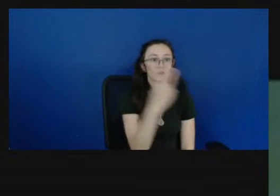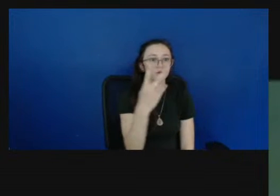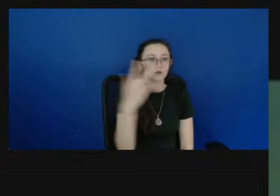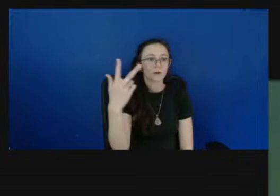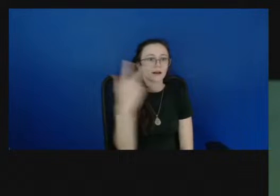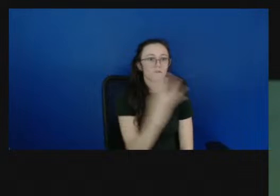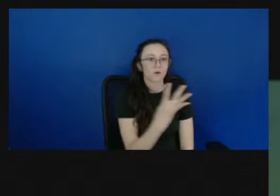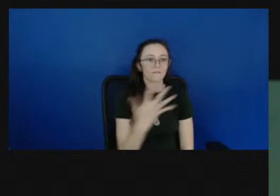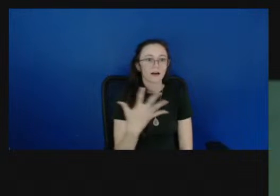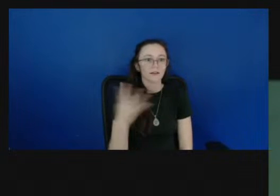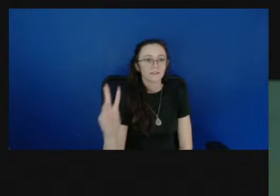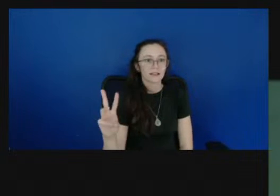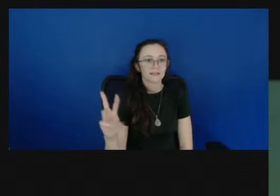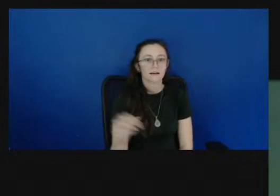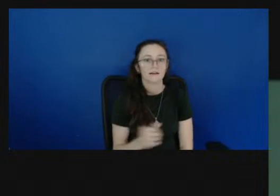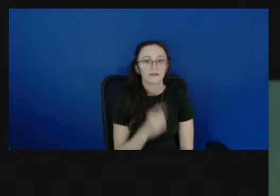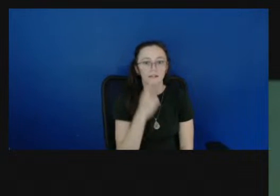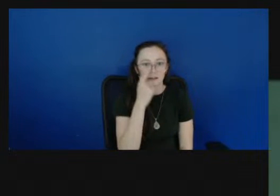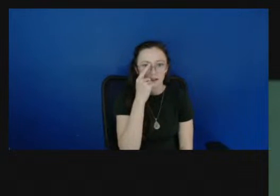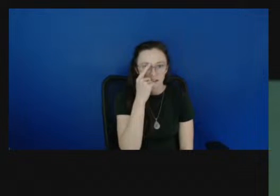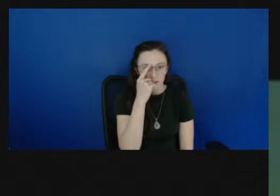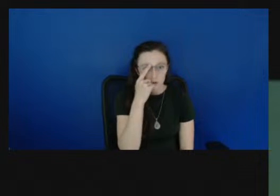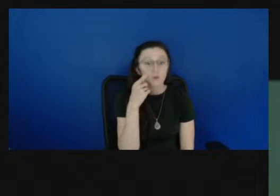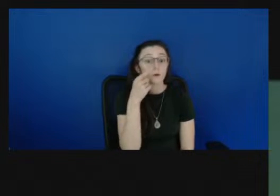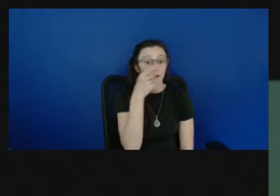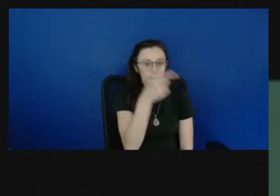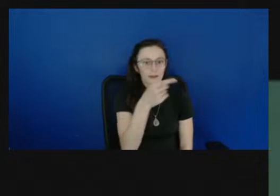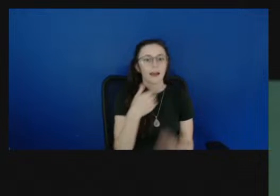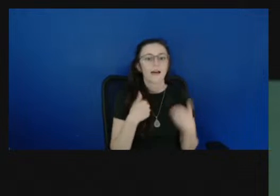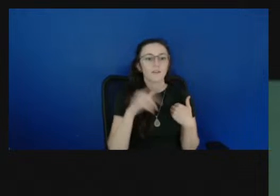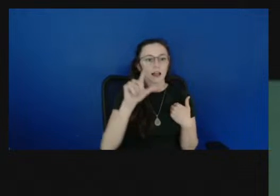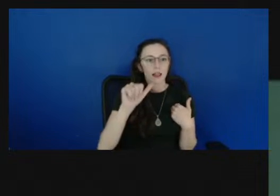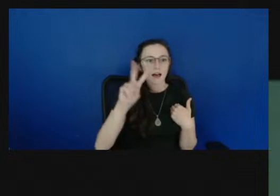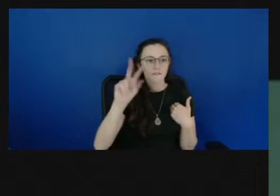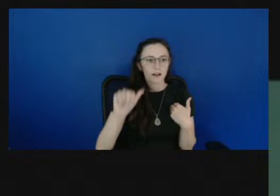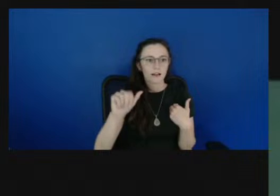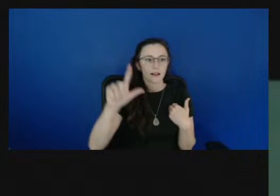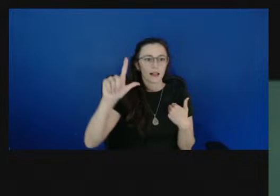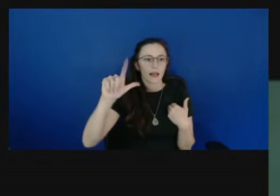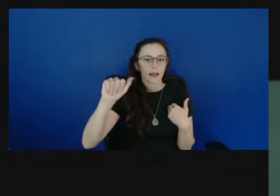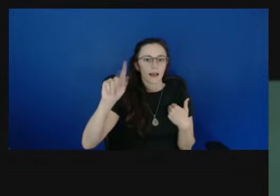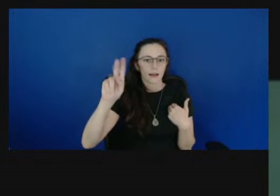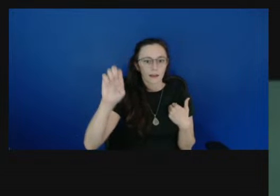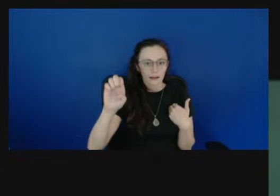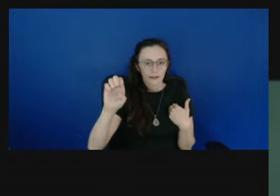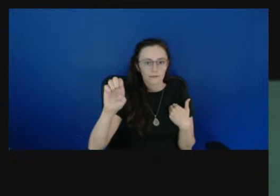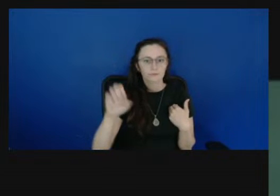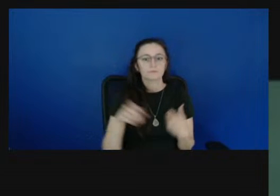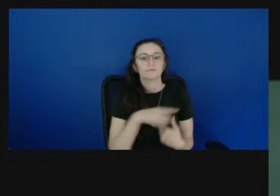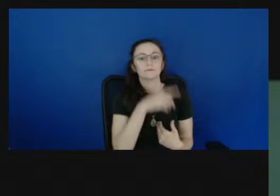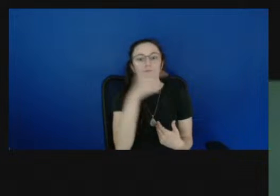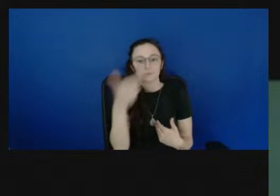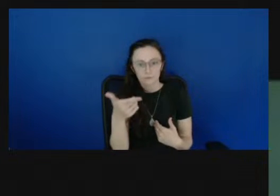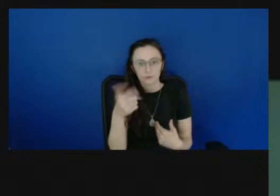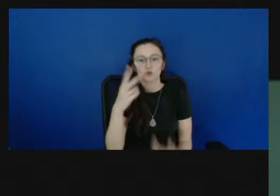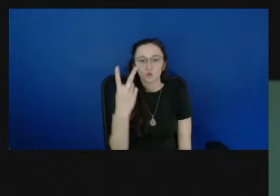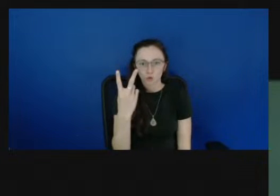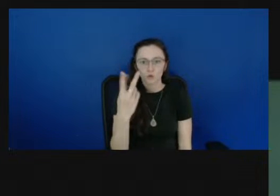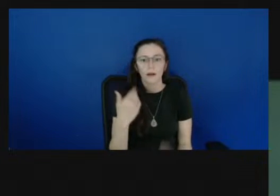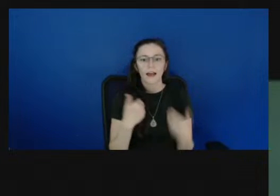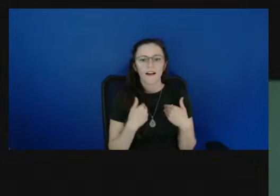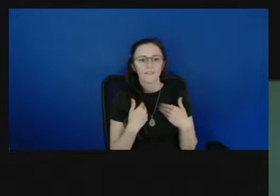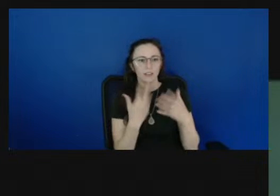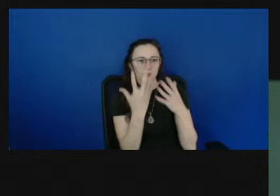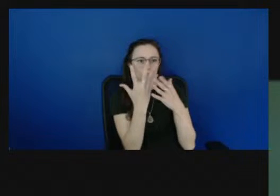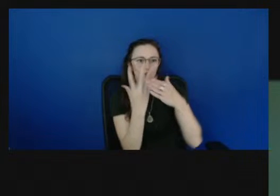In panel 1, there's a lava lake present, fed by lava in a conduit. In panel 2, the lake has drained away. Below